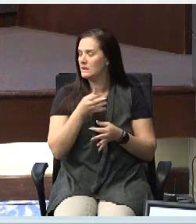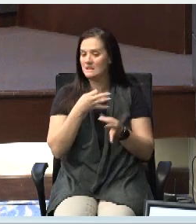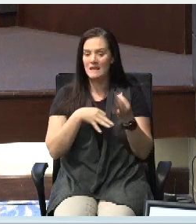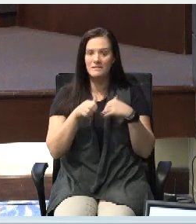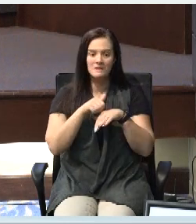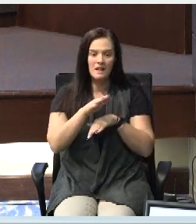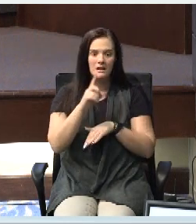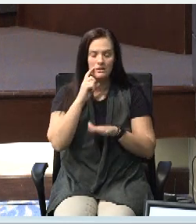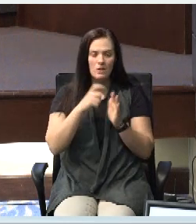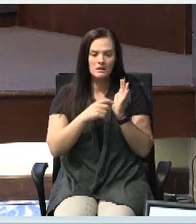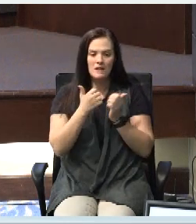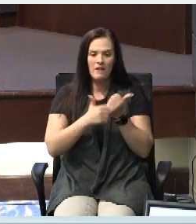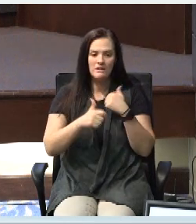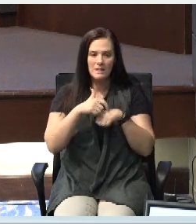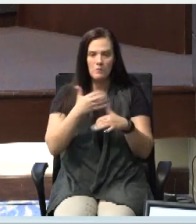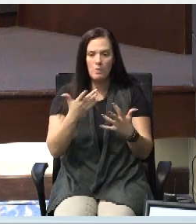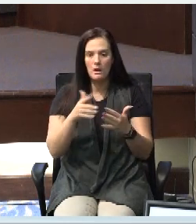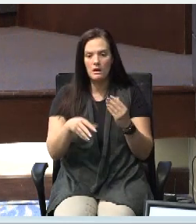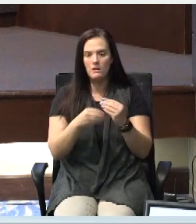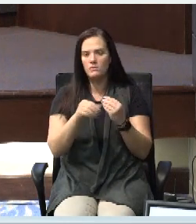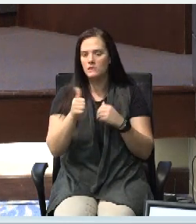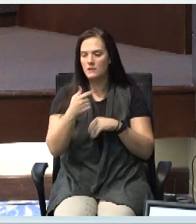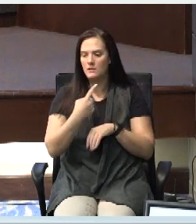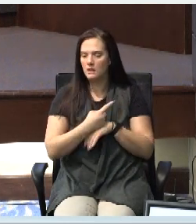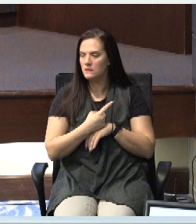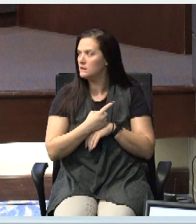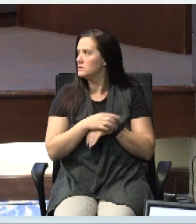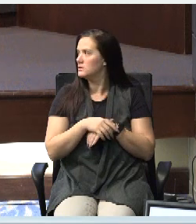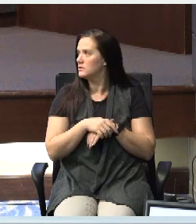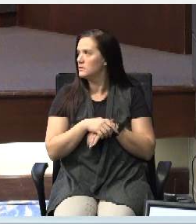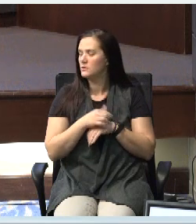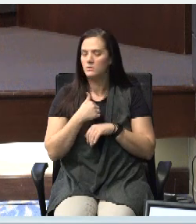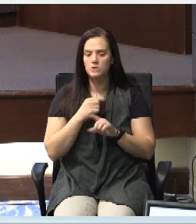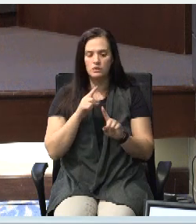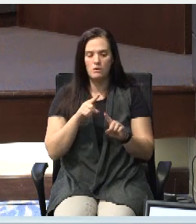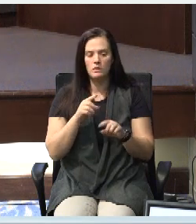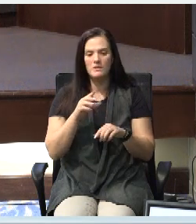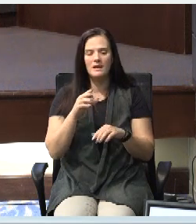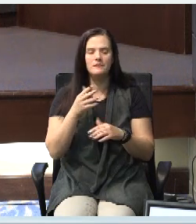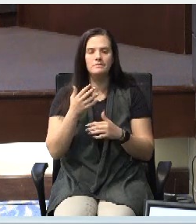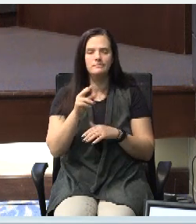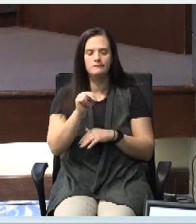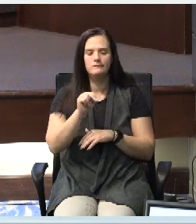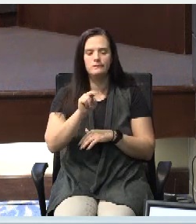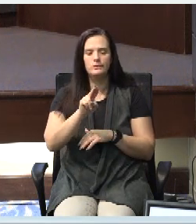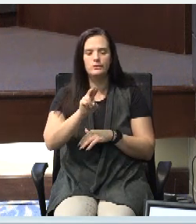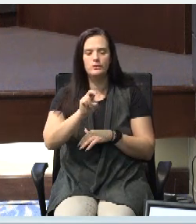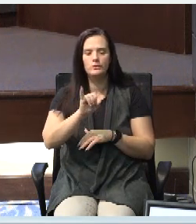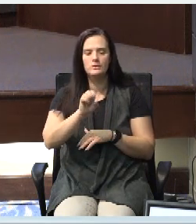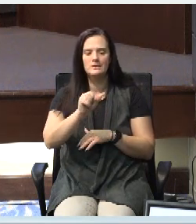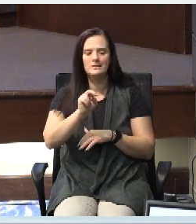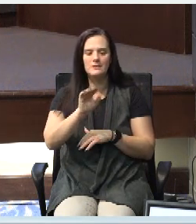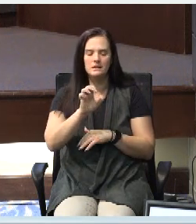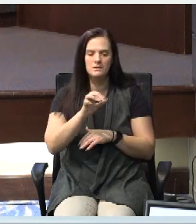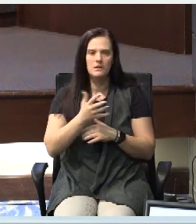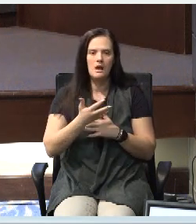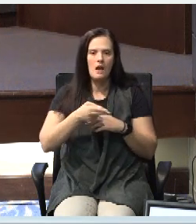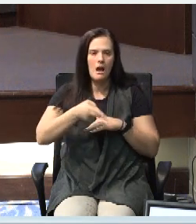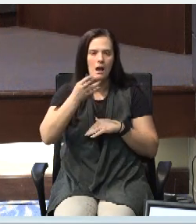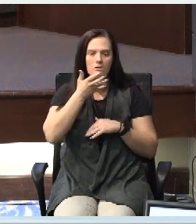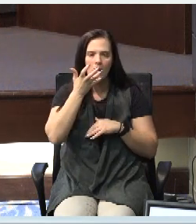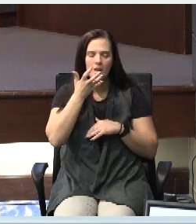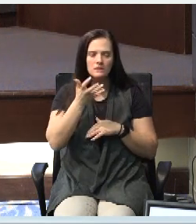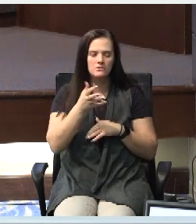sending a notice every time and waiting an additional 10 days, we just don't mow it. Nuisance letters, which include high grass and weeds, accumulations of